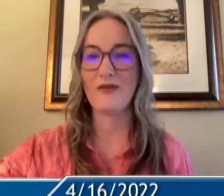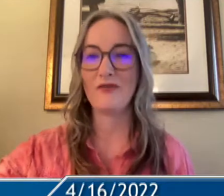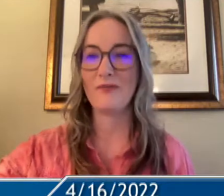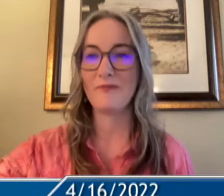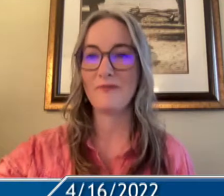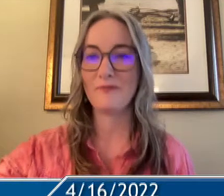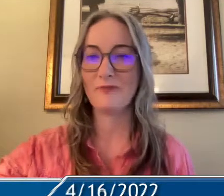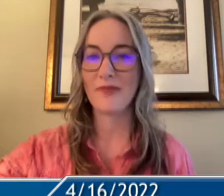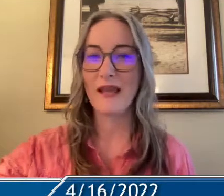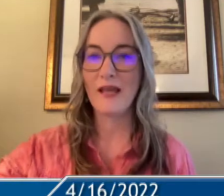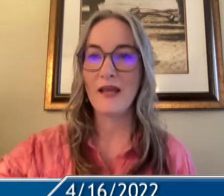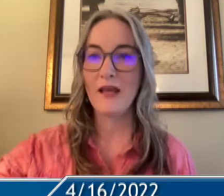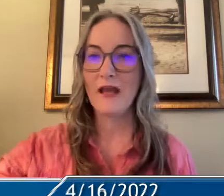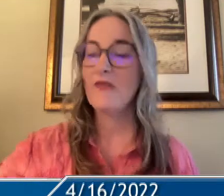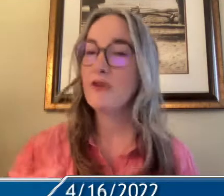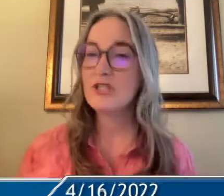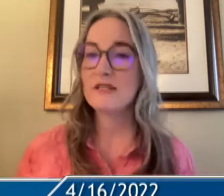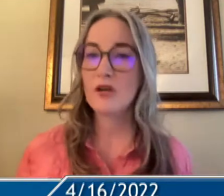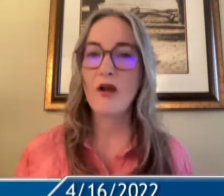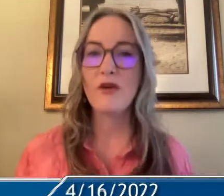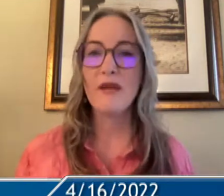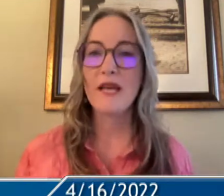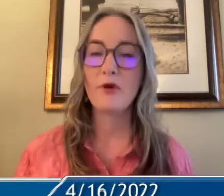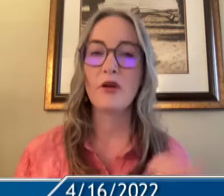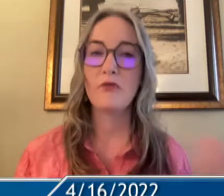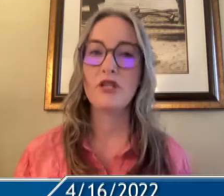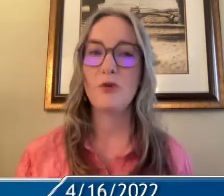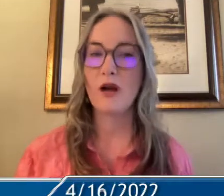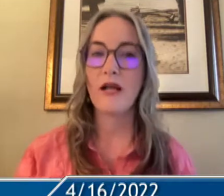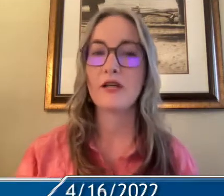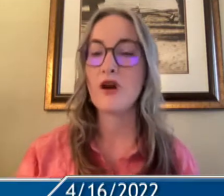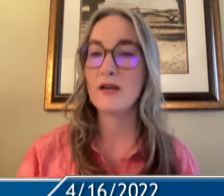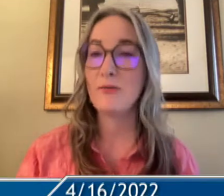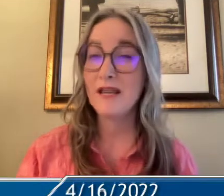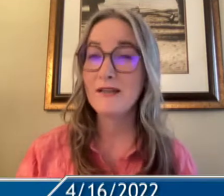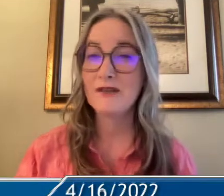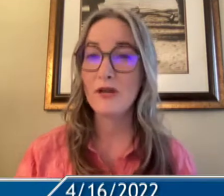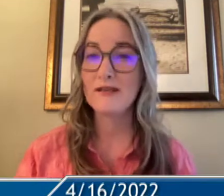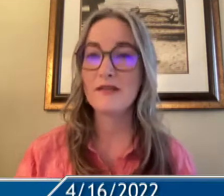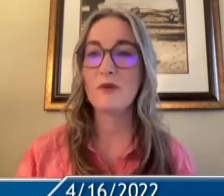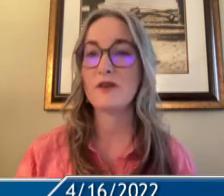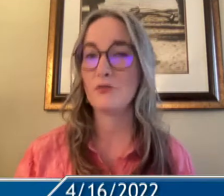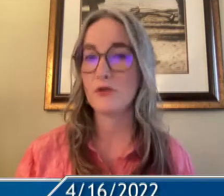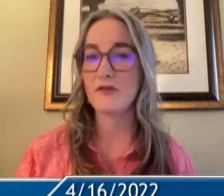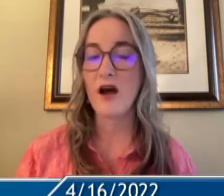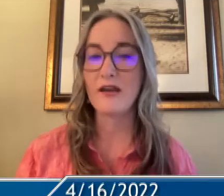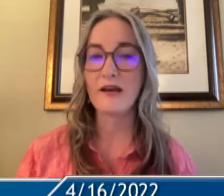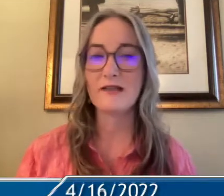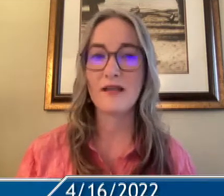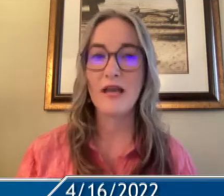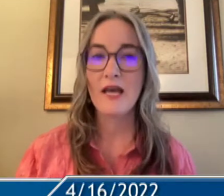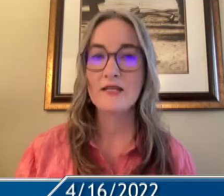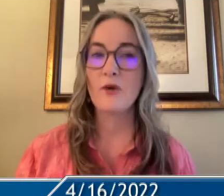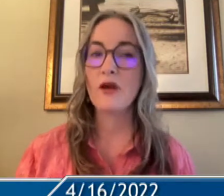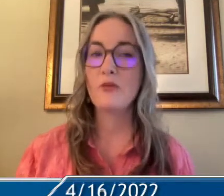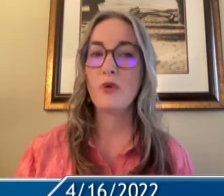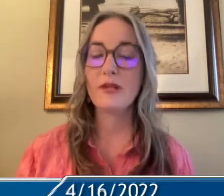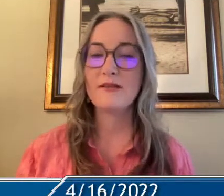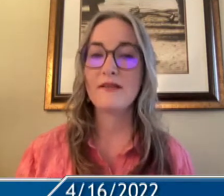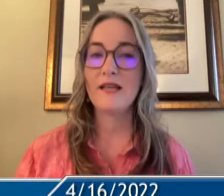budgetcomment@portlandoregon.gov. Okay, first, just to ground our meeting, I'm going to read you our electronic meetings notice as well as our rules of conduct. So